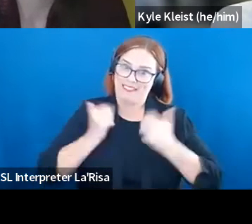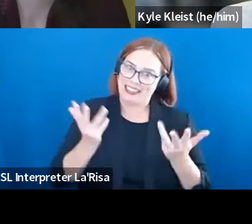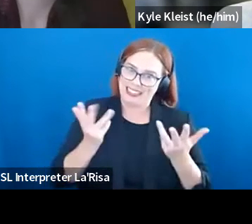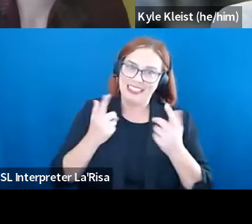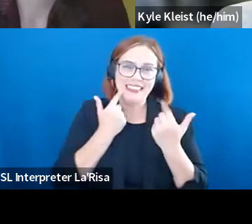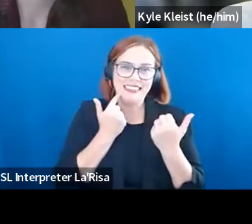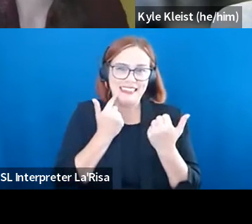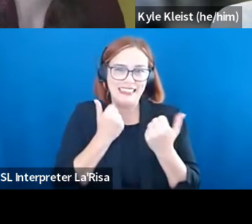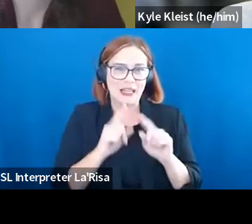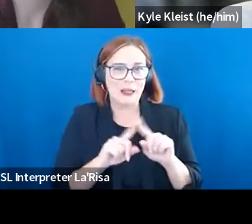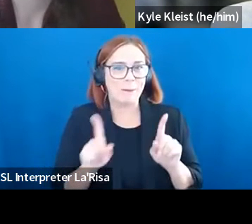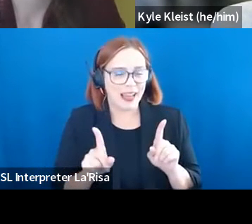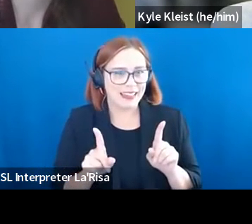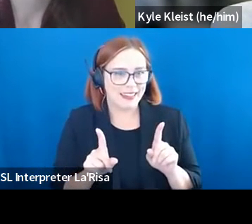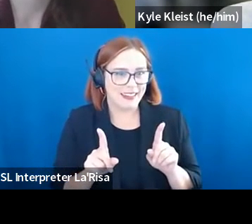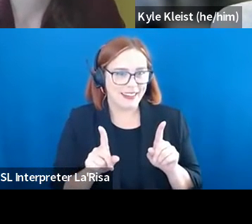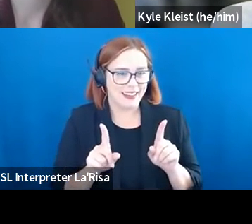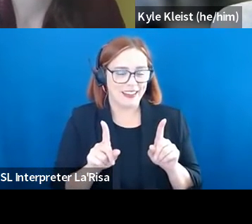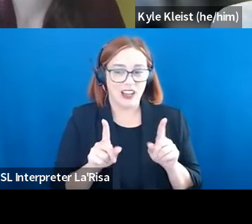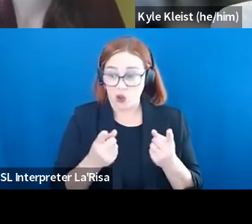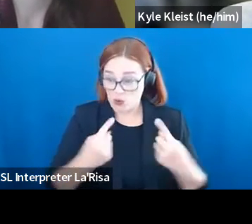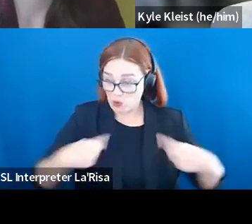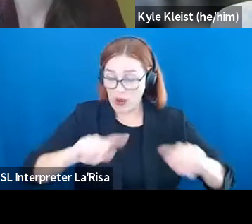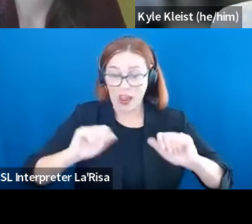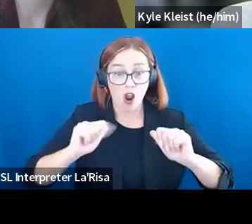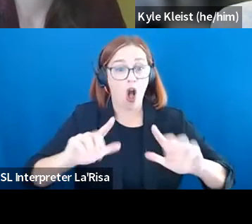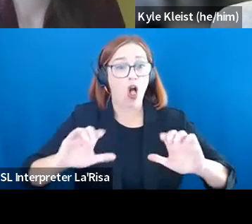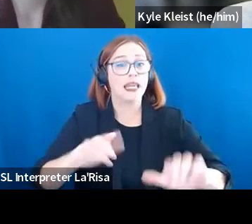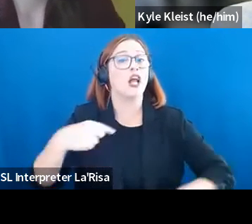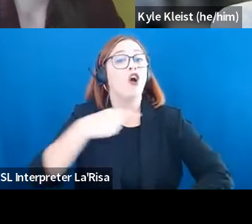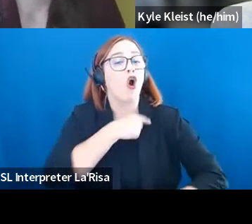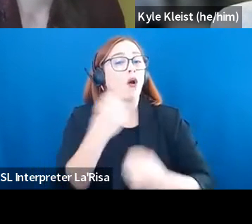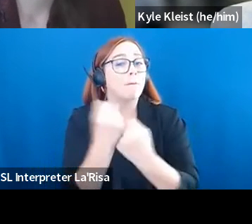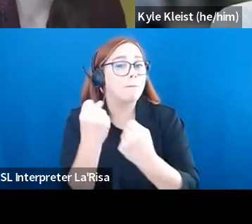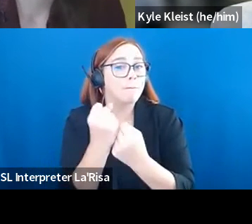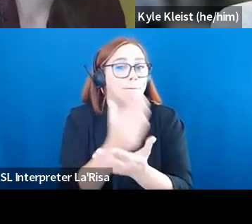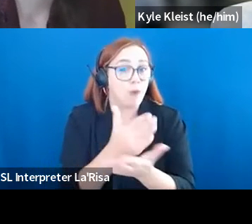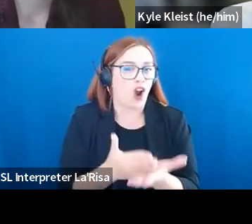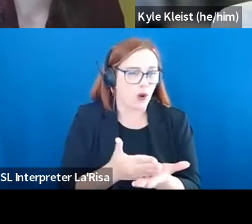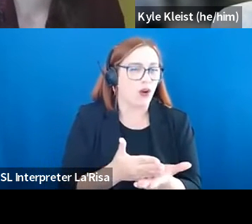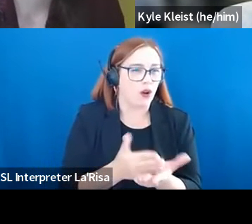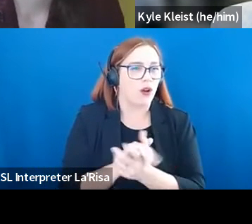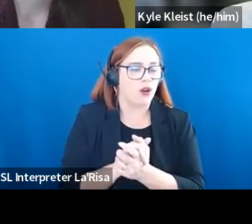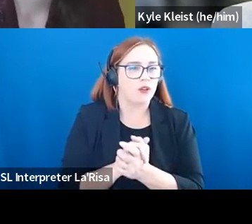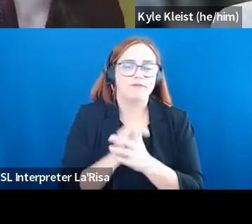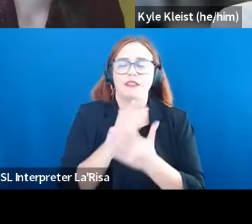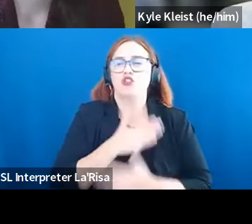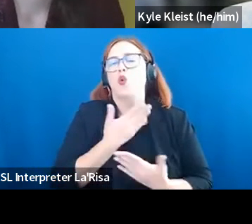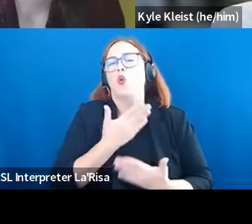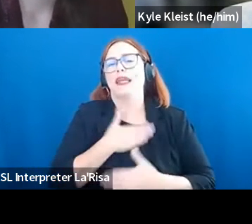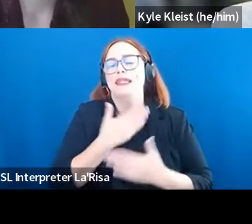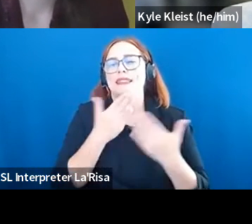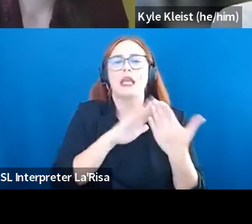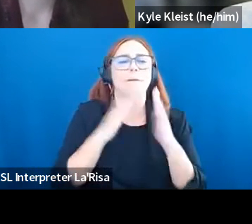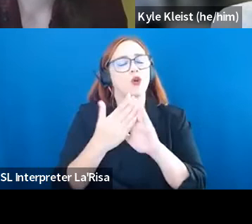part, and people were just so joyous about the whole thing. It was a very good community minded day.